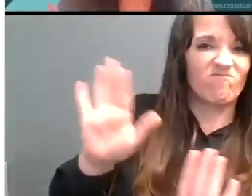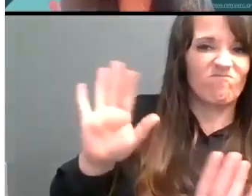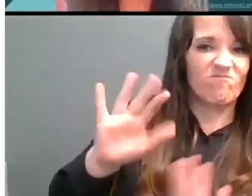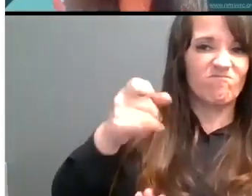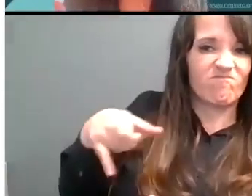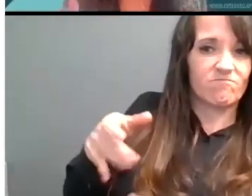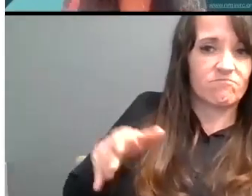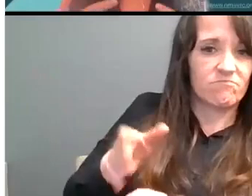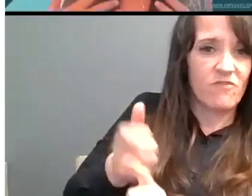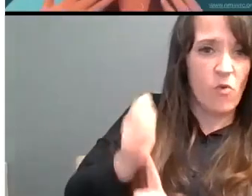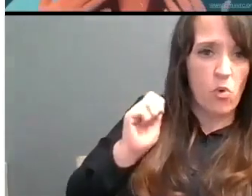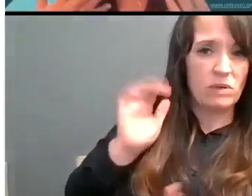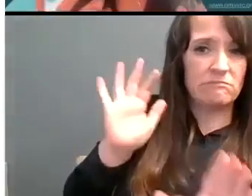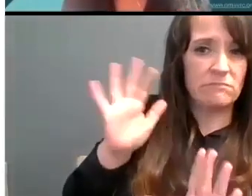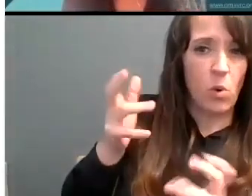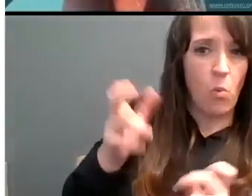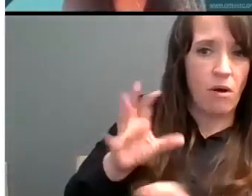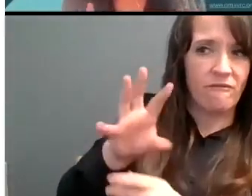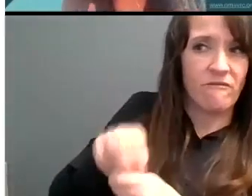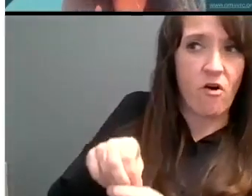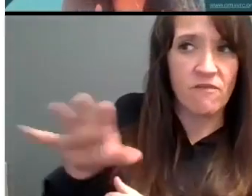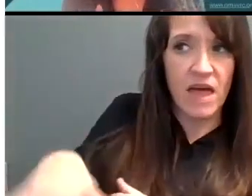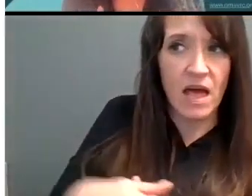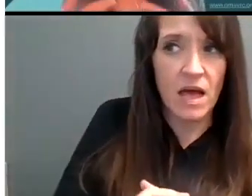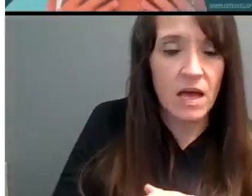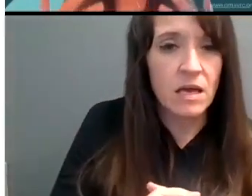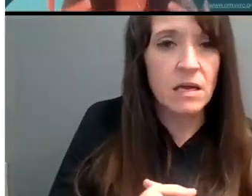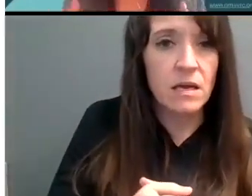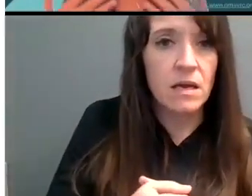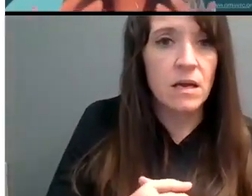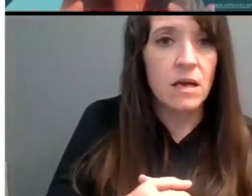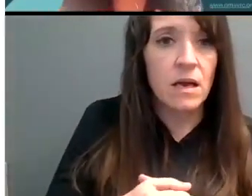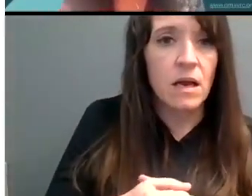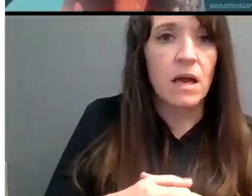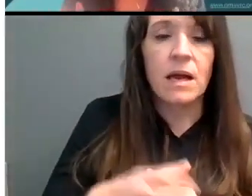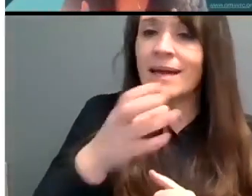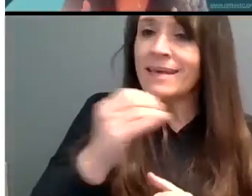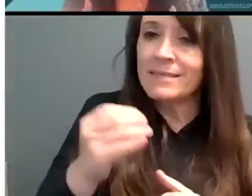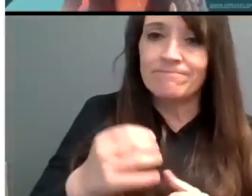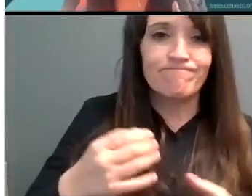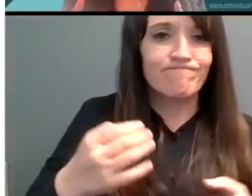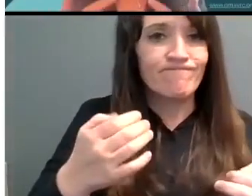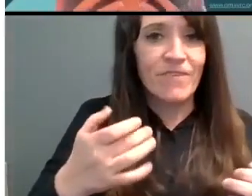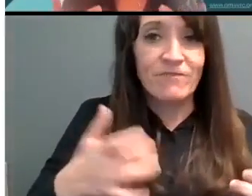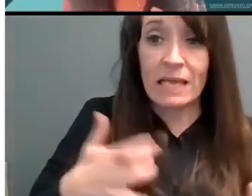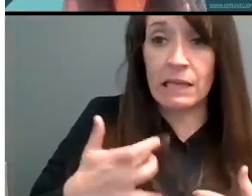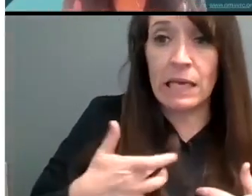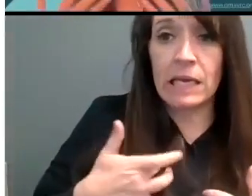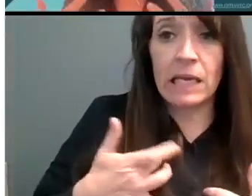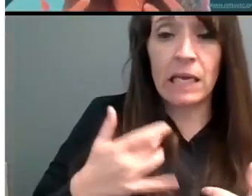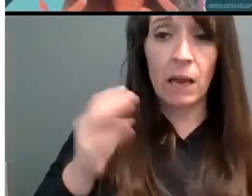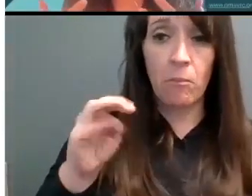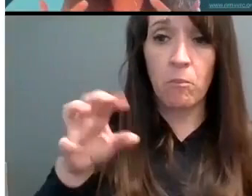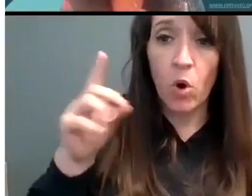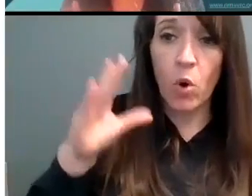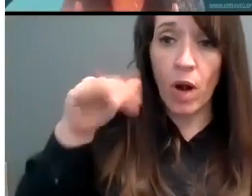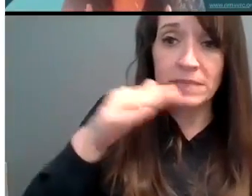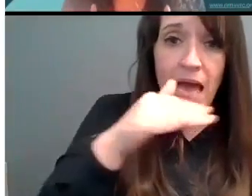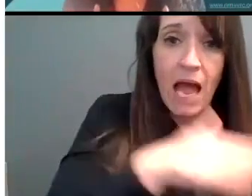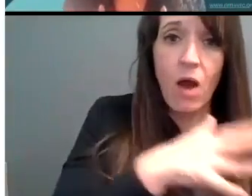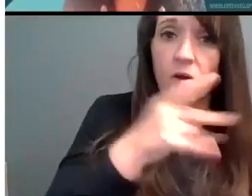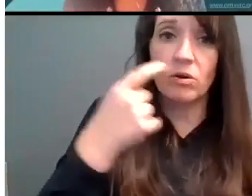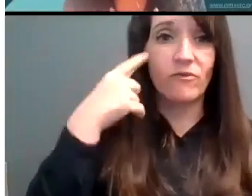mood and thought-related struggles like guilt, shame, and blame, survivor guilt,